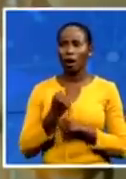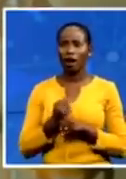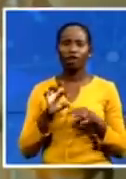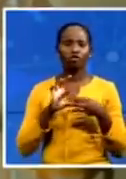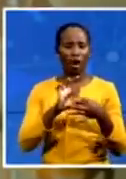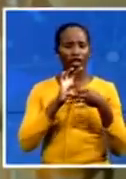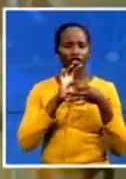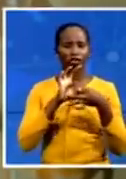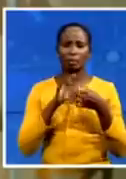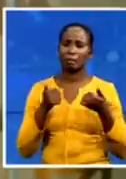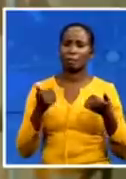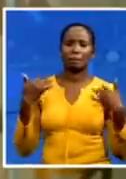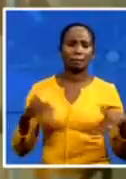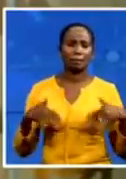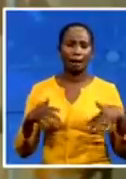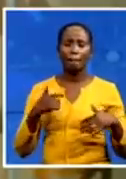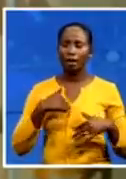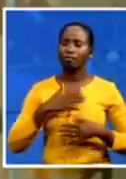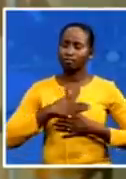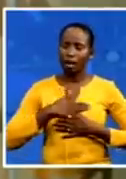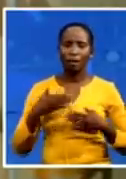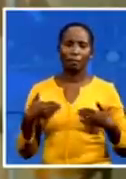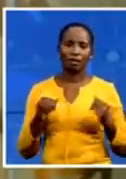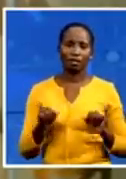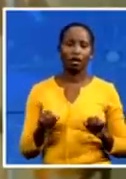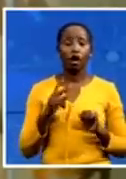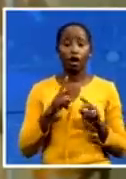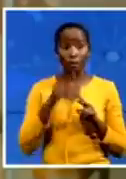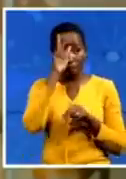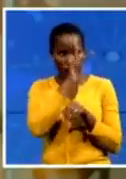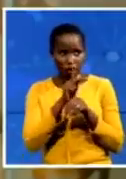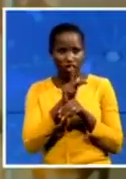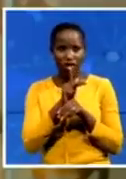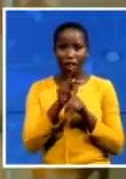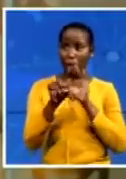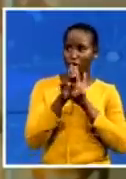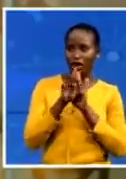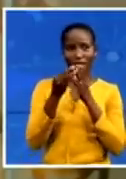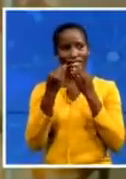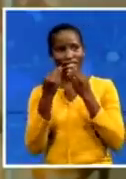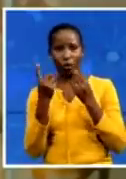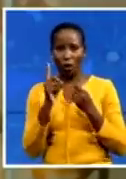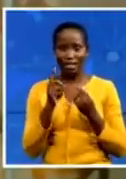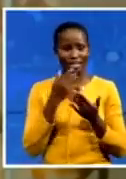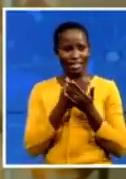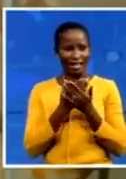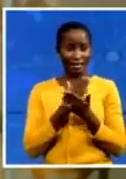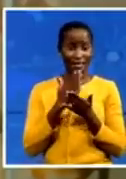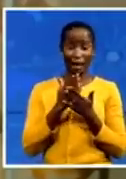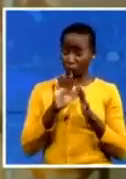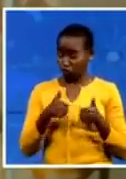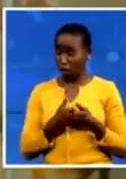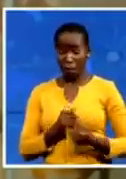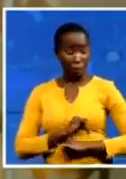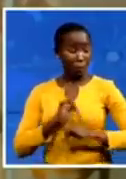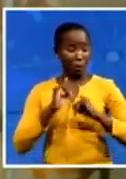for what even your profession has taught me about going into deep, dark places and shining lights on things that people don't always want to be